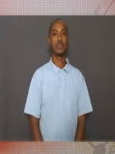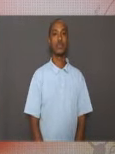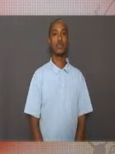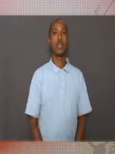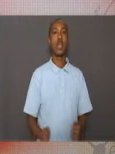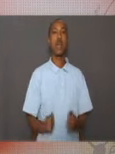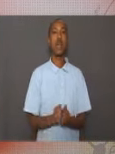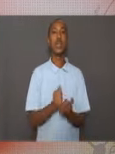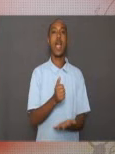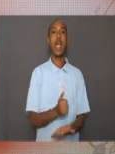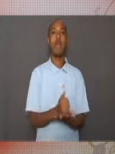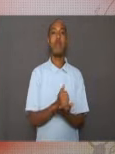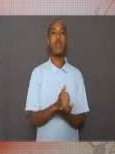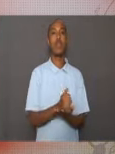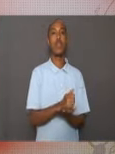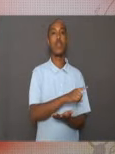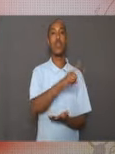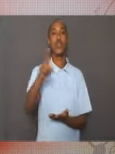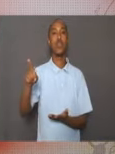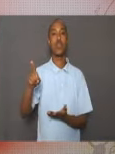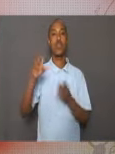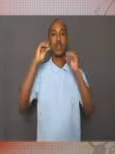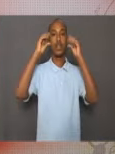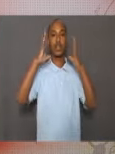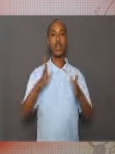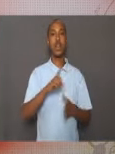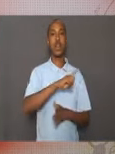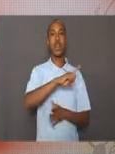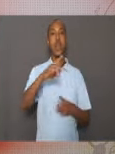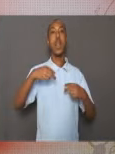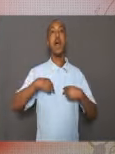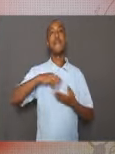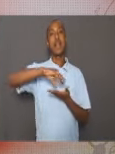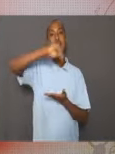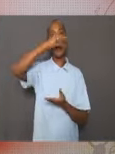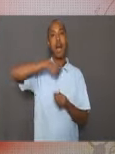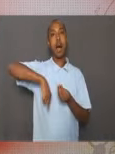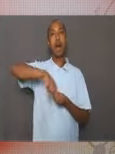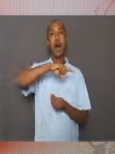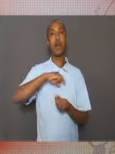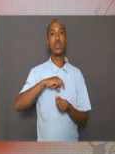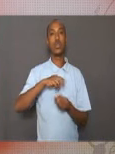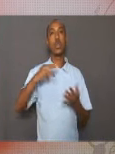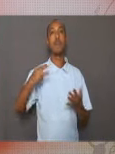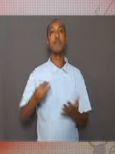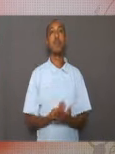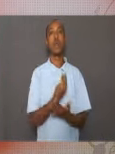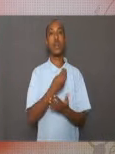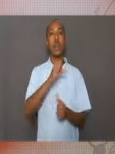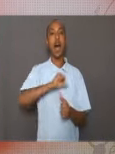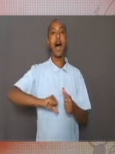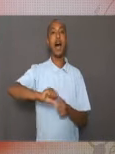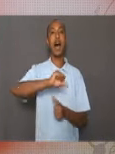With the help of your teacher, you will have learned about the modern